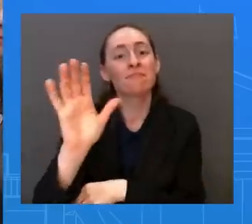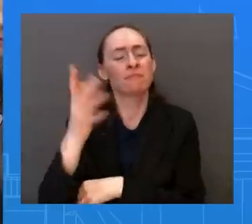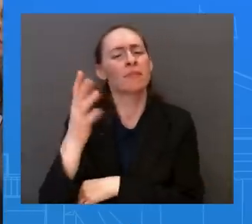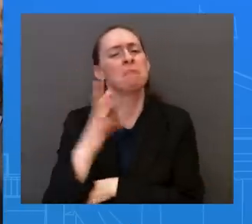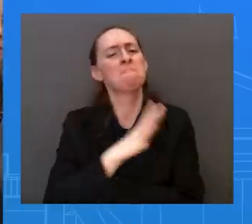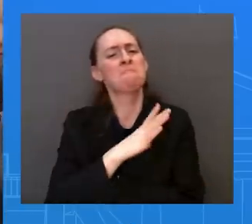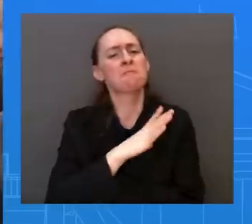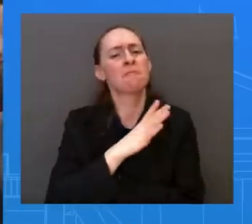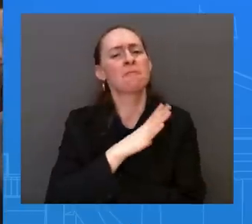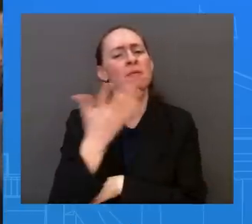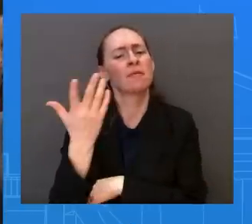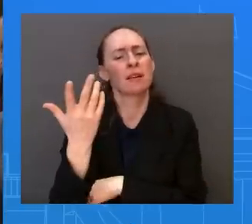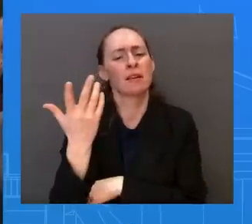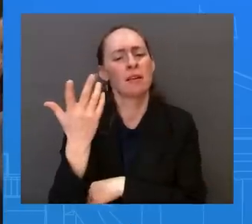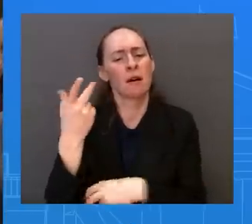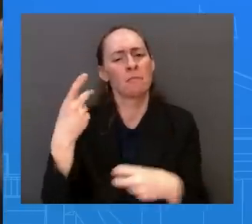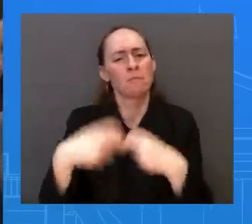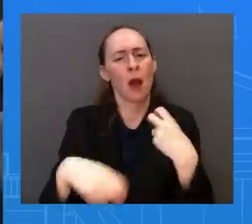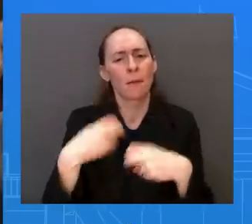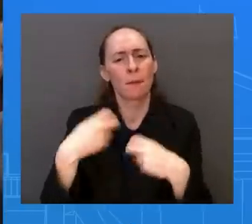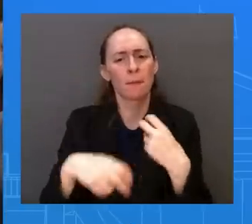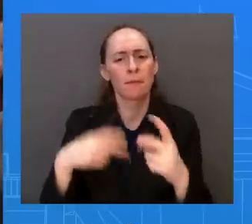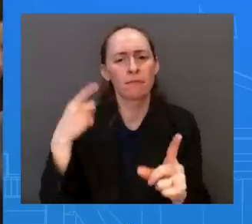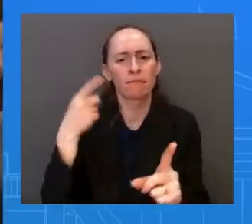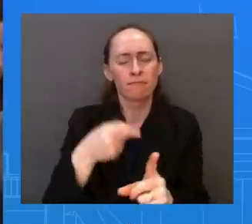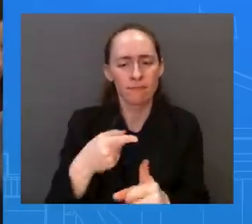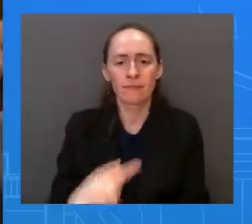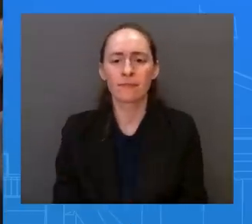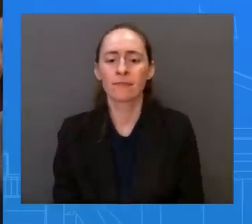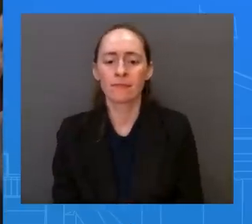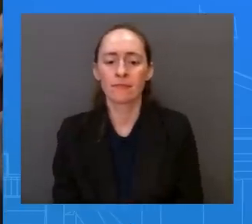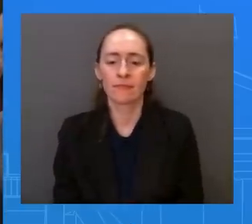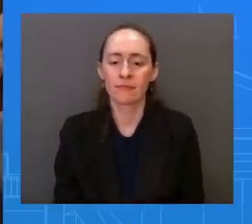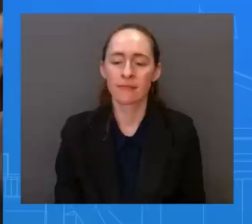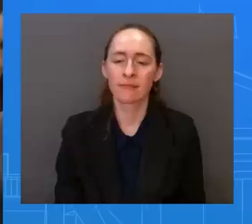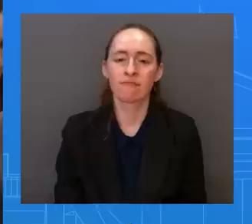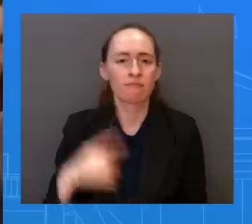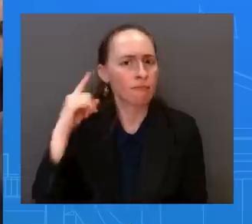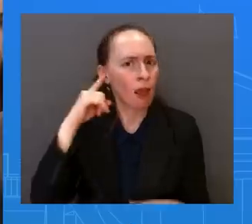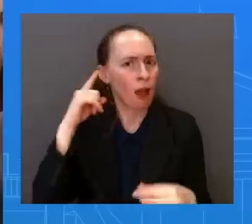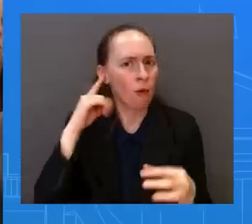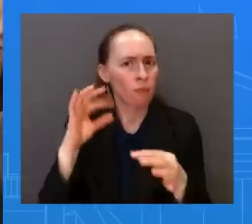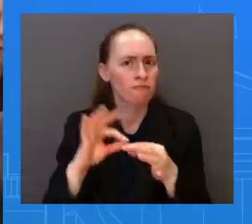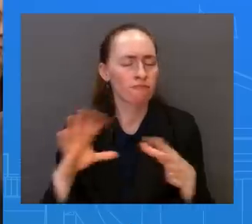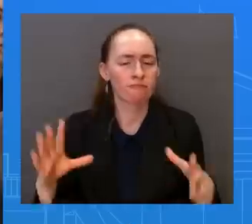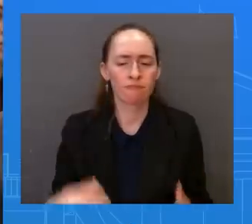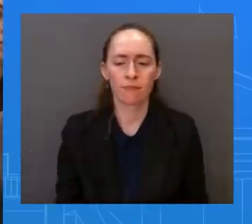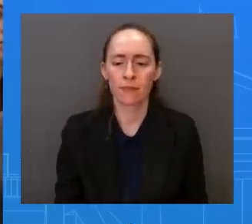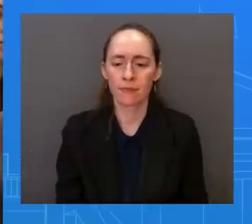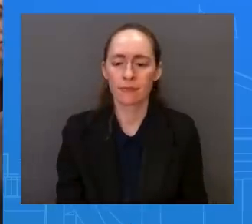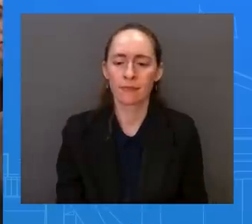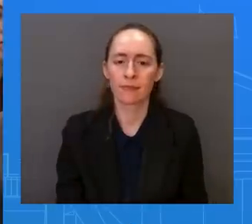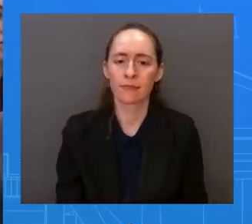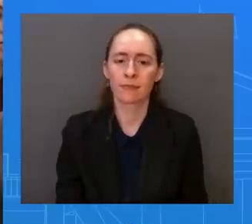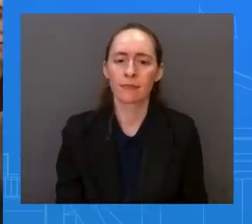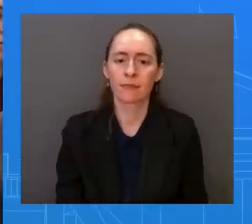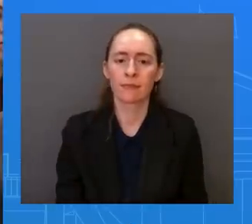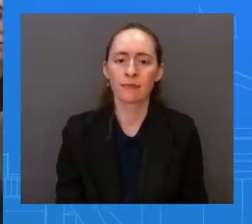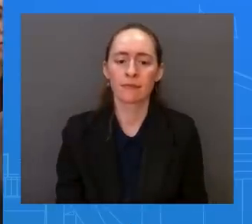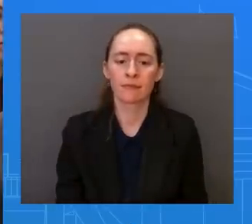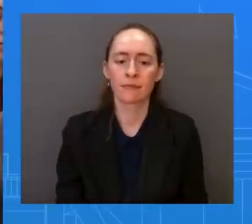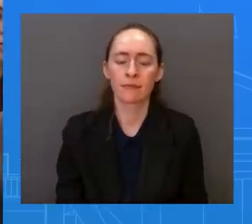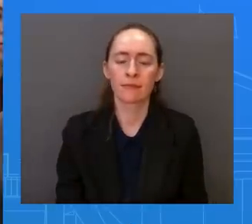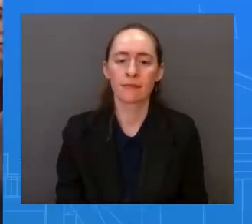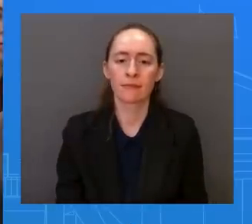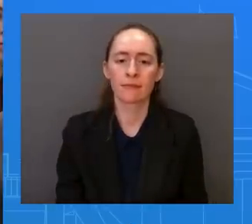he said that it was, quote, already there when I got here. Of course, inflation, when he arrived on Inauguration Day, was at 1.4%. So